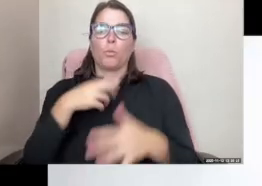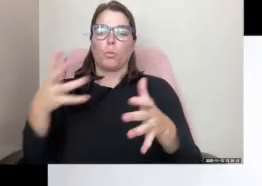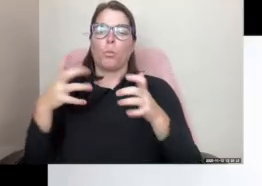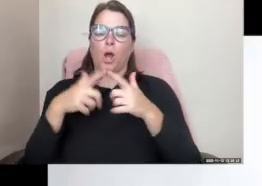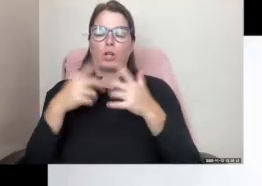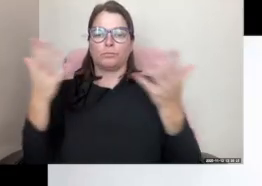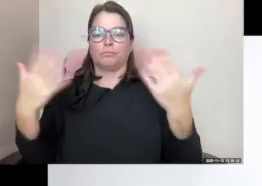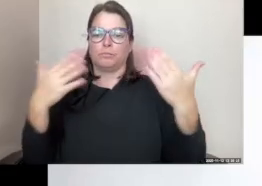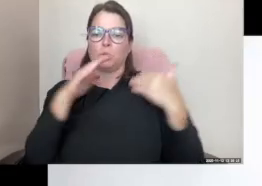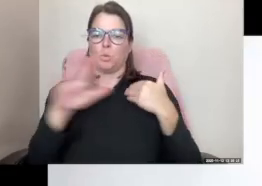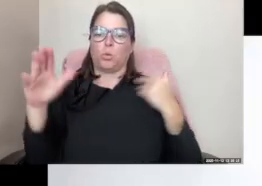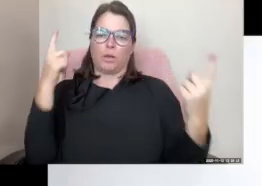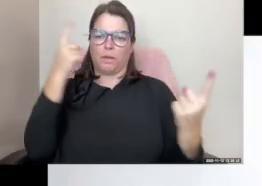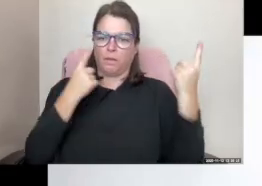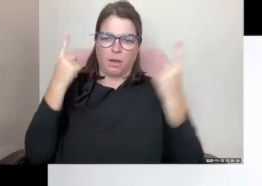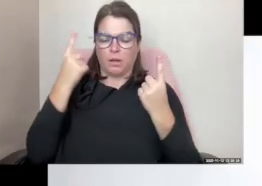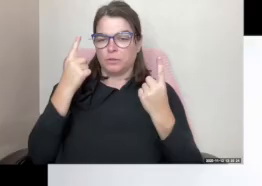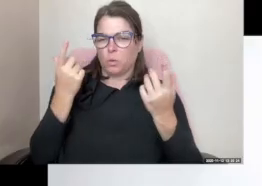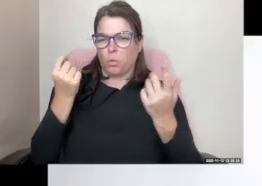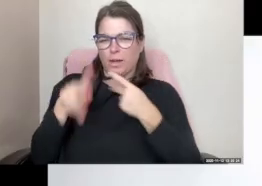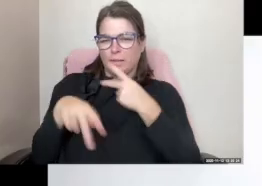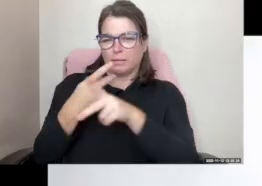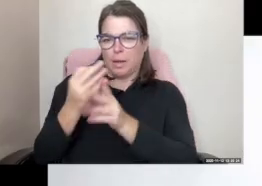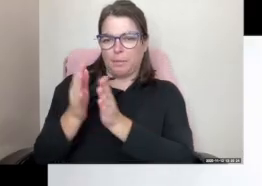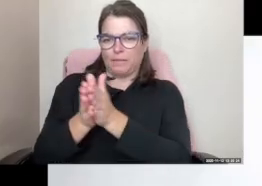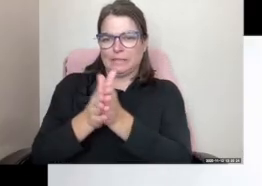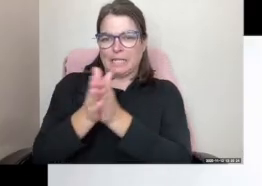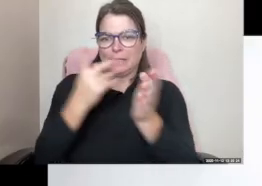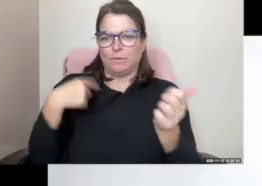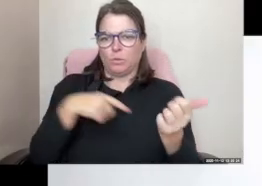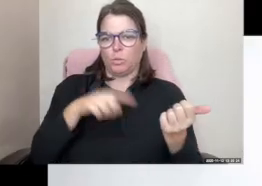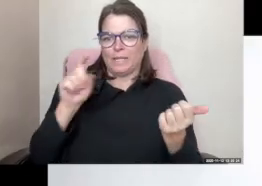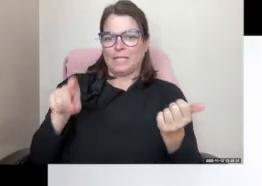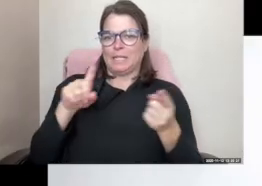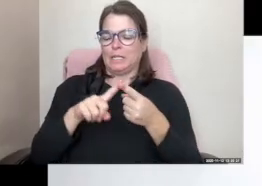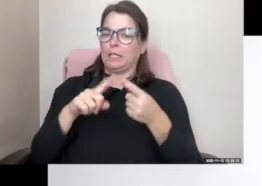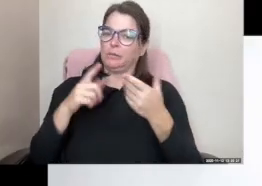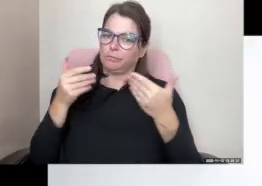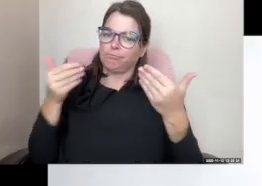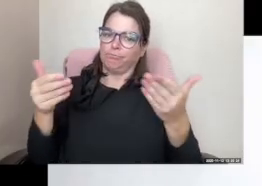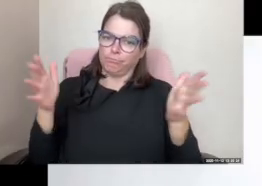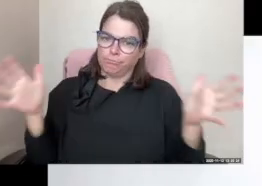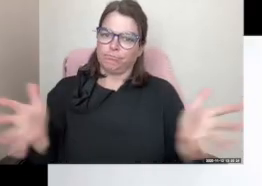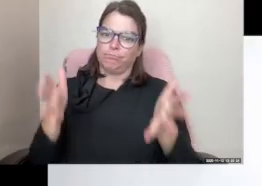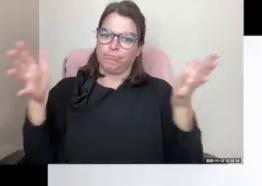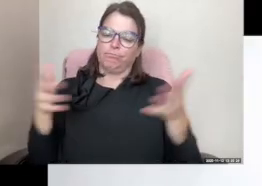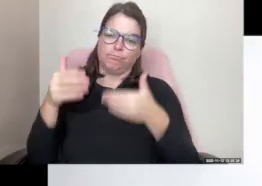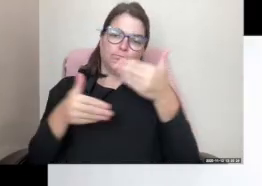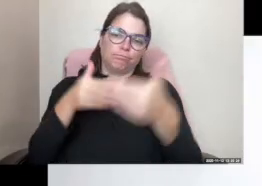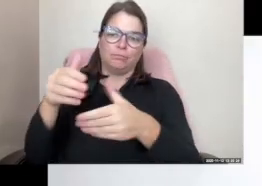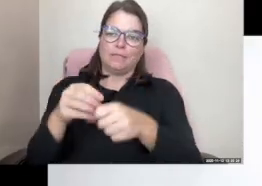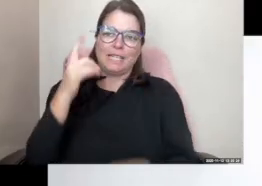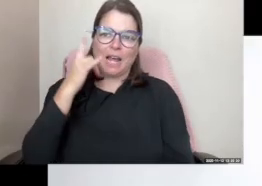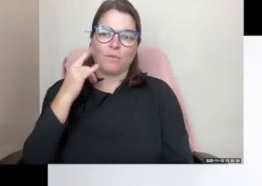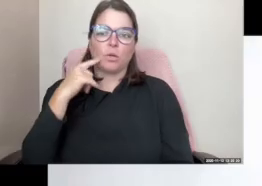this is a different workshop than most of the other workshops that you've been to with us is that we want to get your thoughts